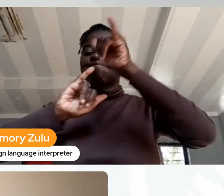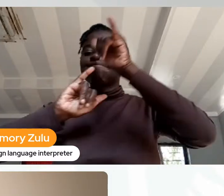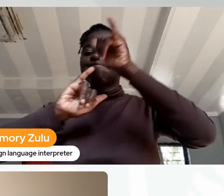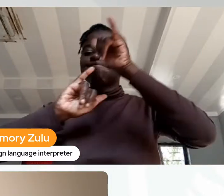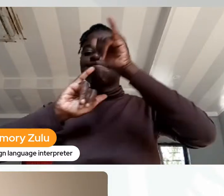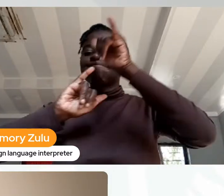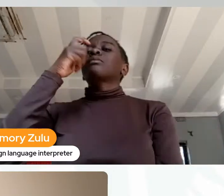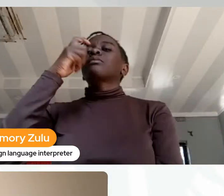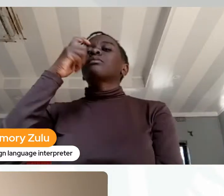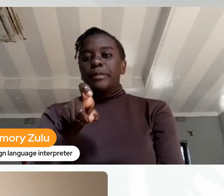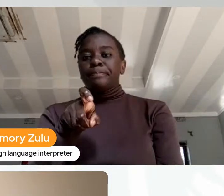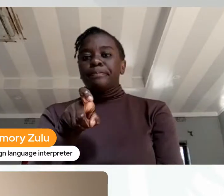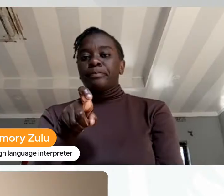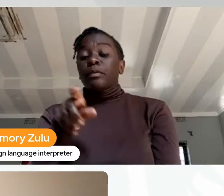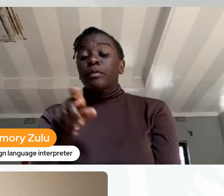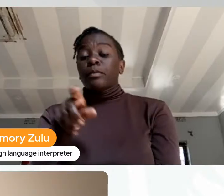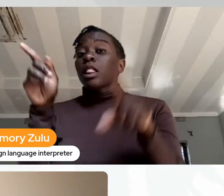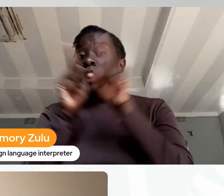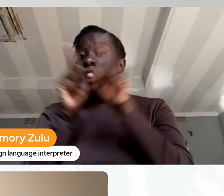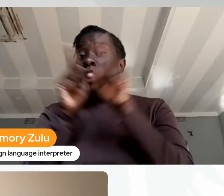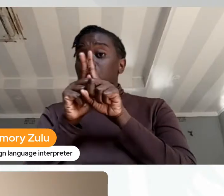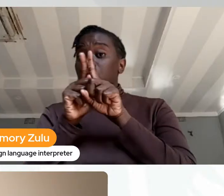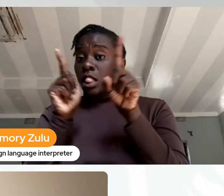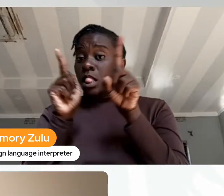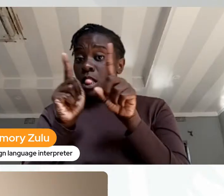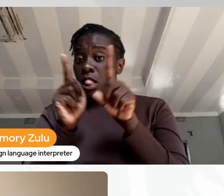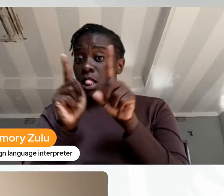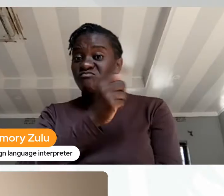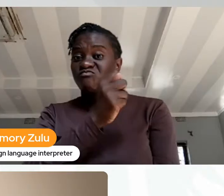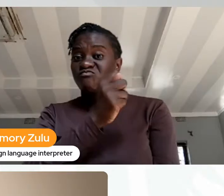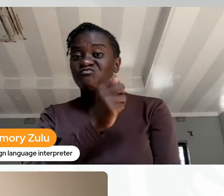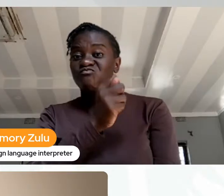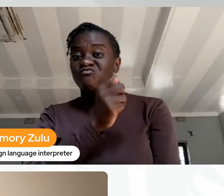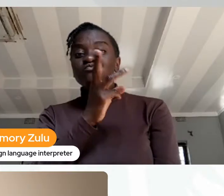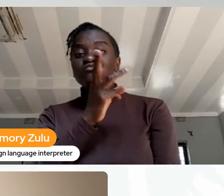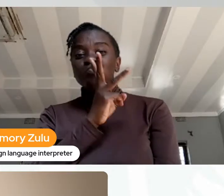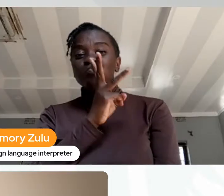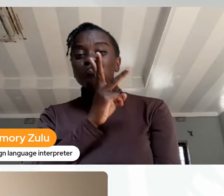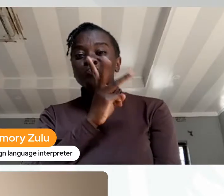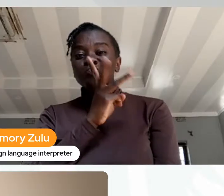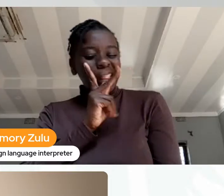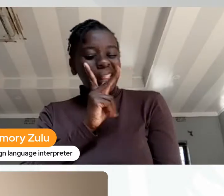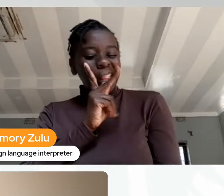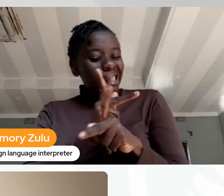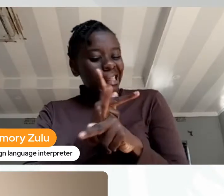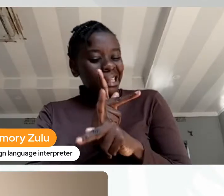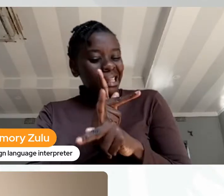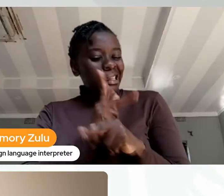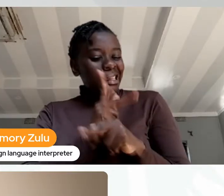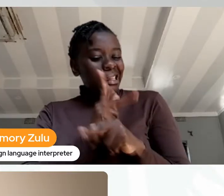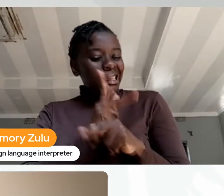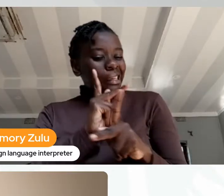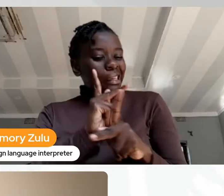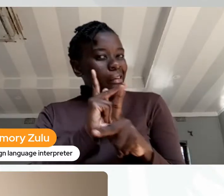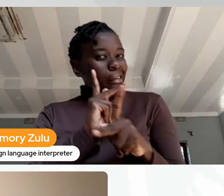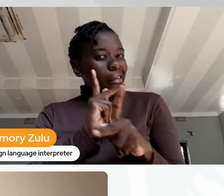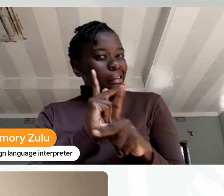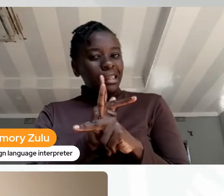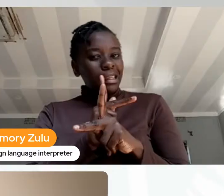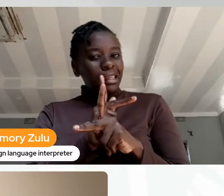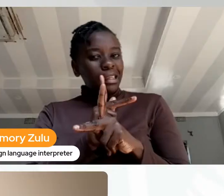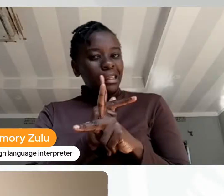incubate bacteria as well, in which there will be stasis of urine, then eventually you might have a lot of